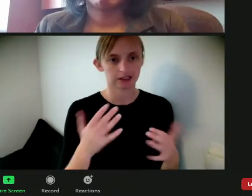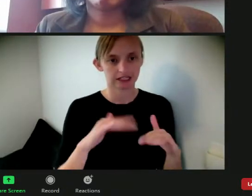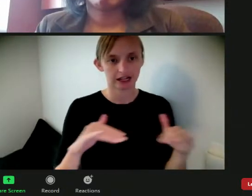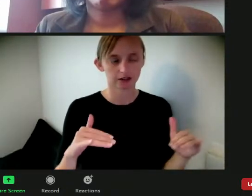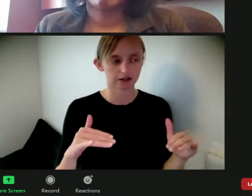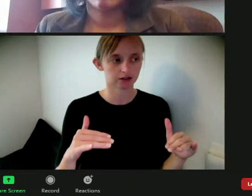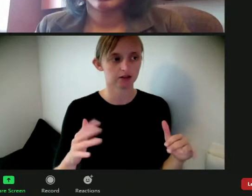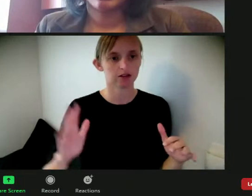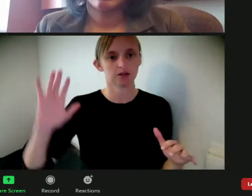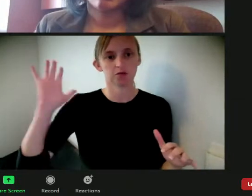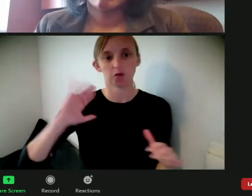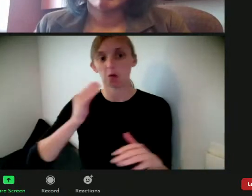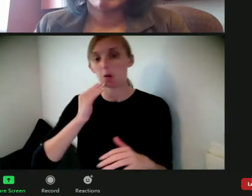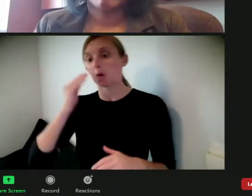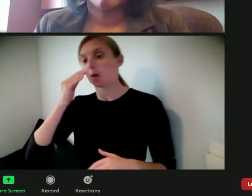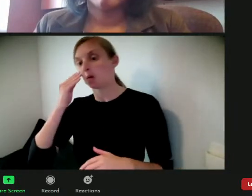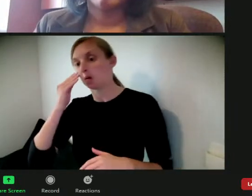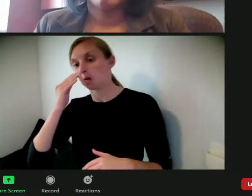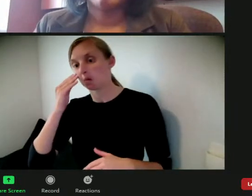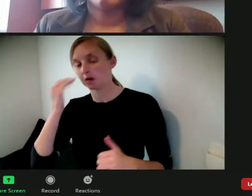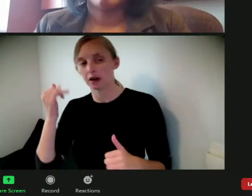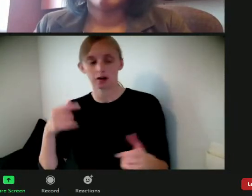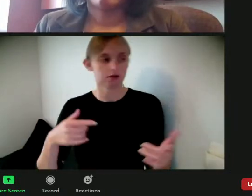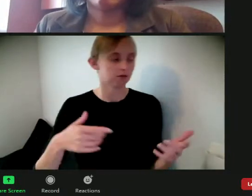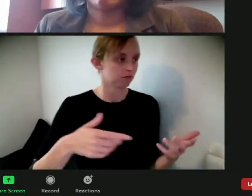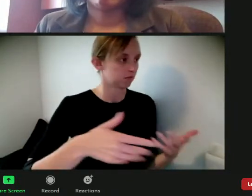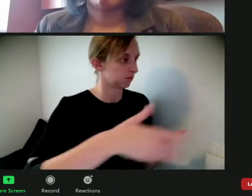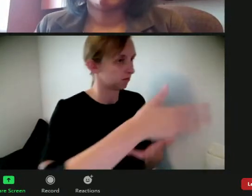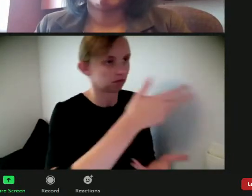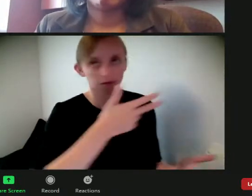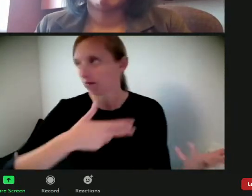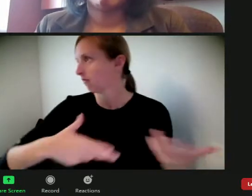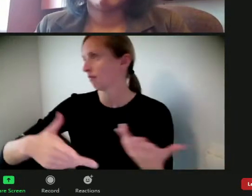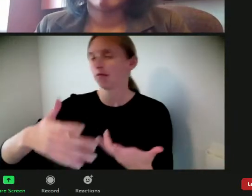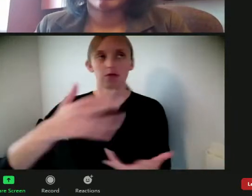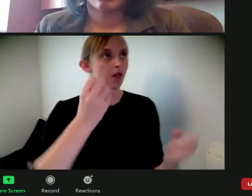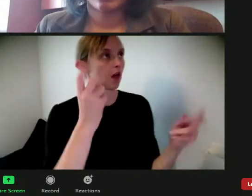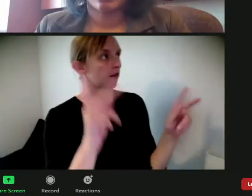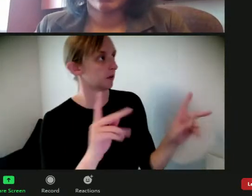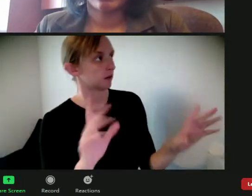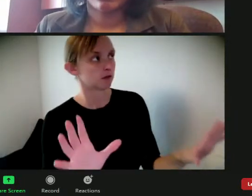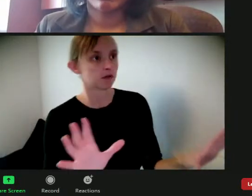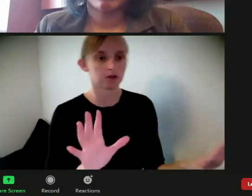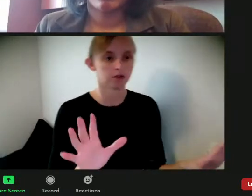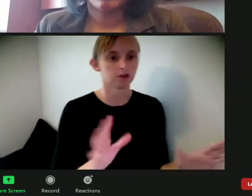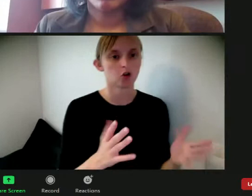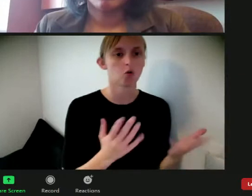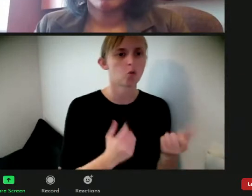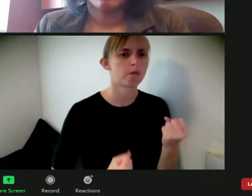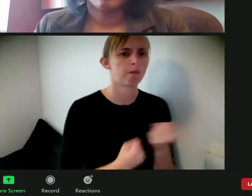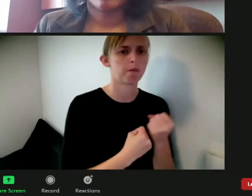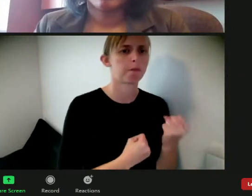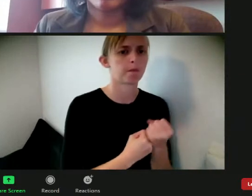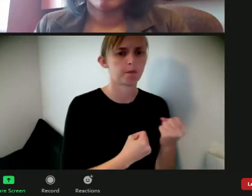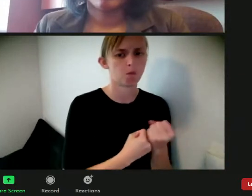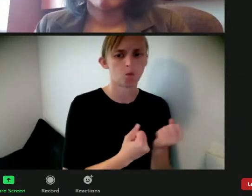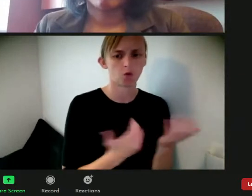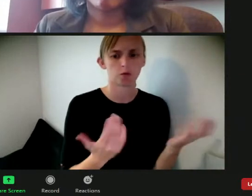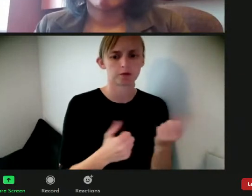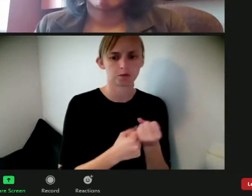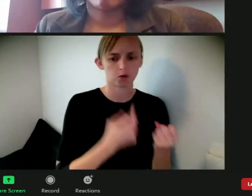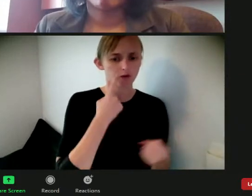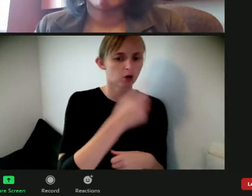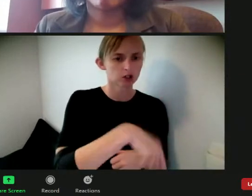being around so many people. So what type of supports are you providing in terms of